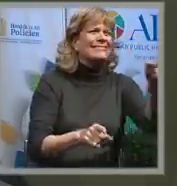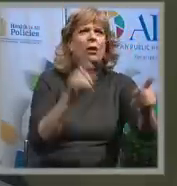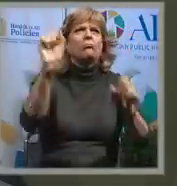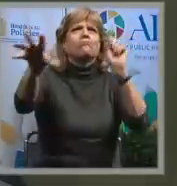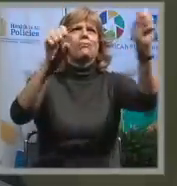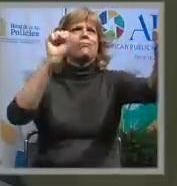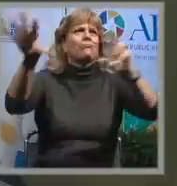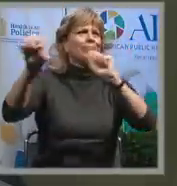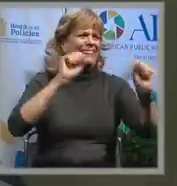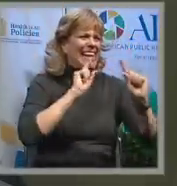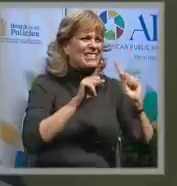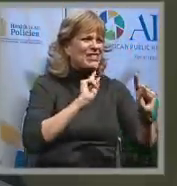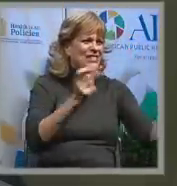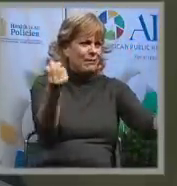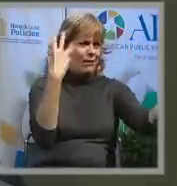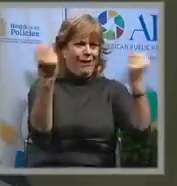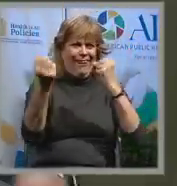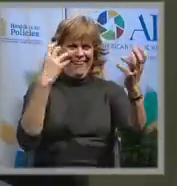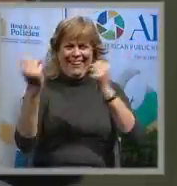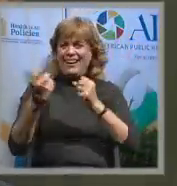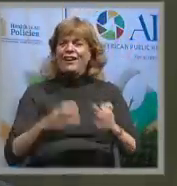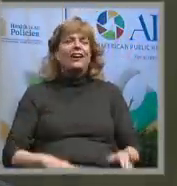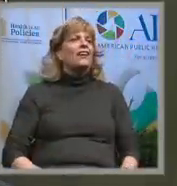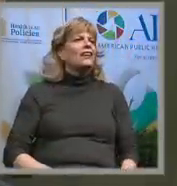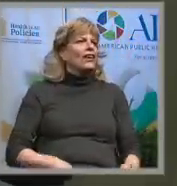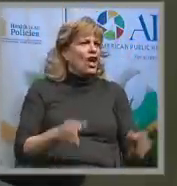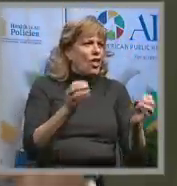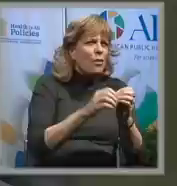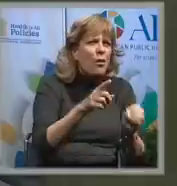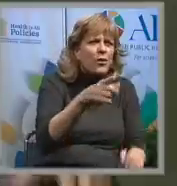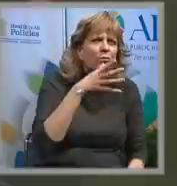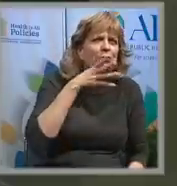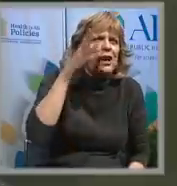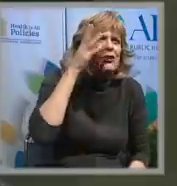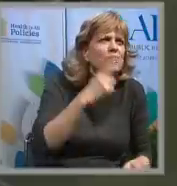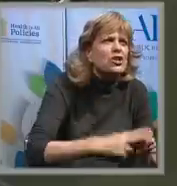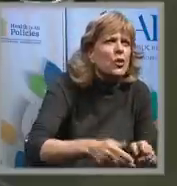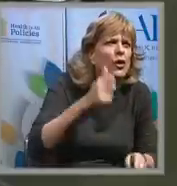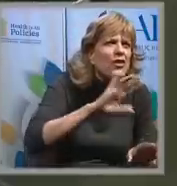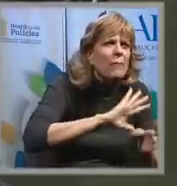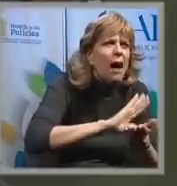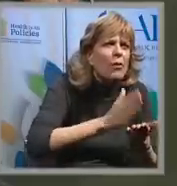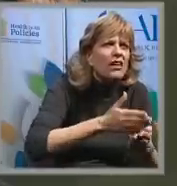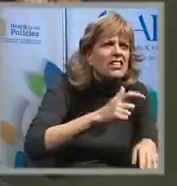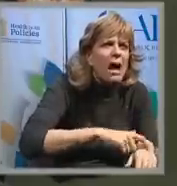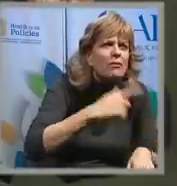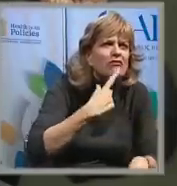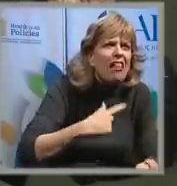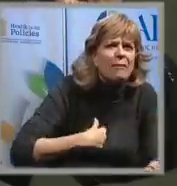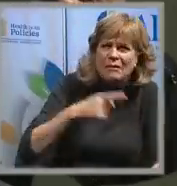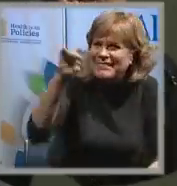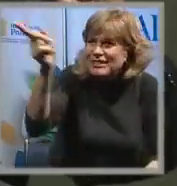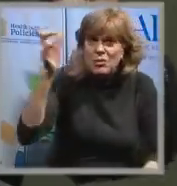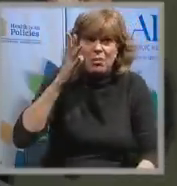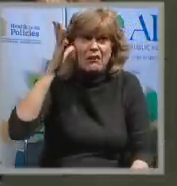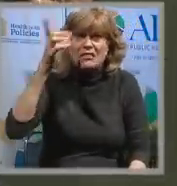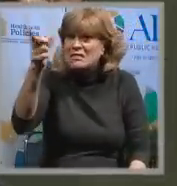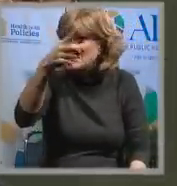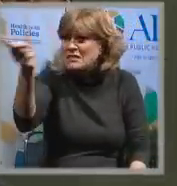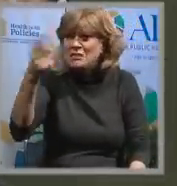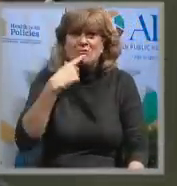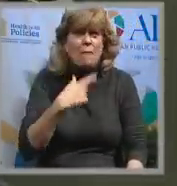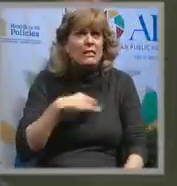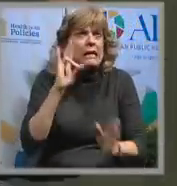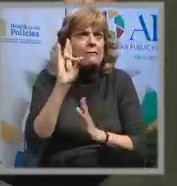You know, I'm hearing all of you, it's interesting, and the more you have parents or you've been there, the shorter the amount of time you're giving me somehow in the audience.